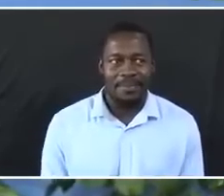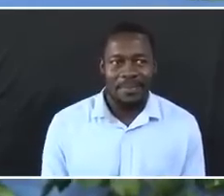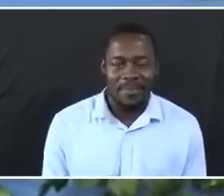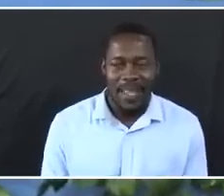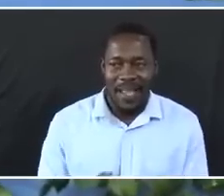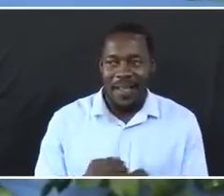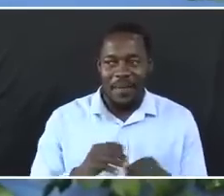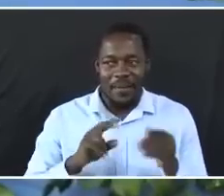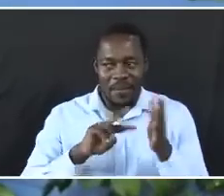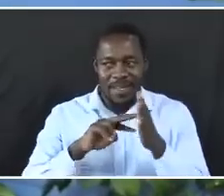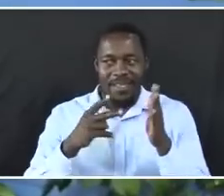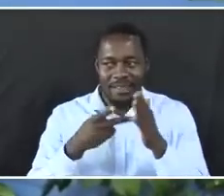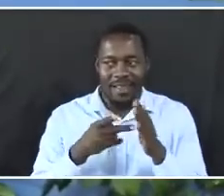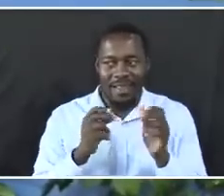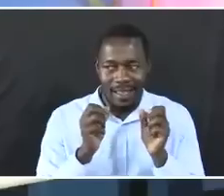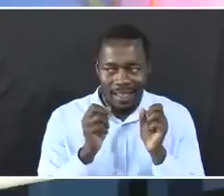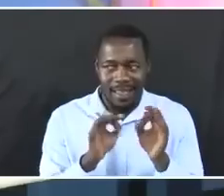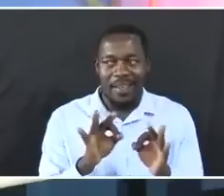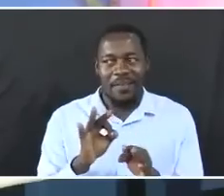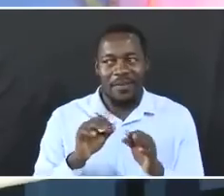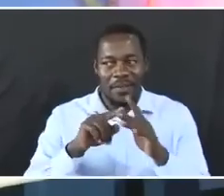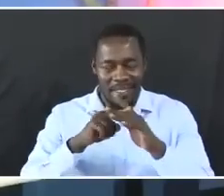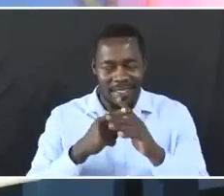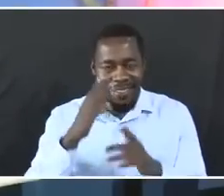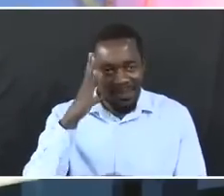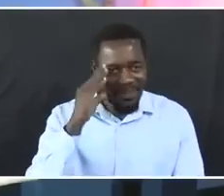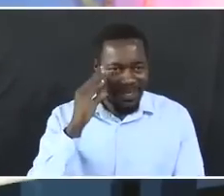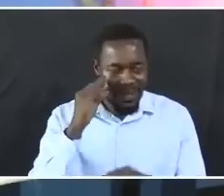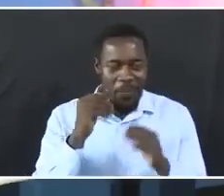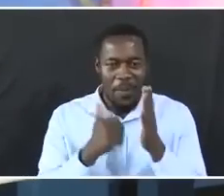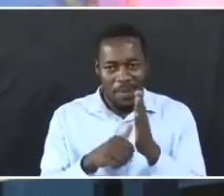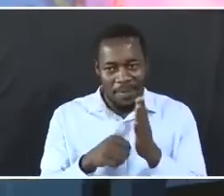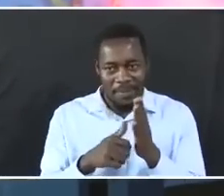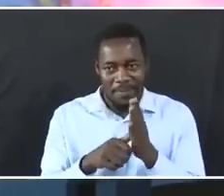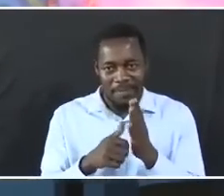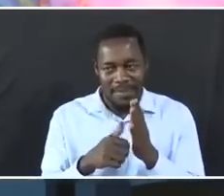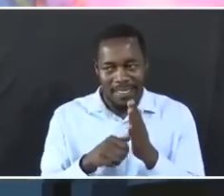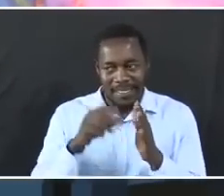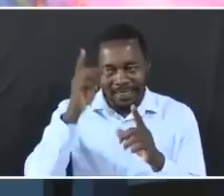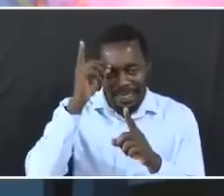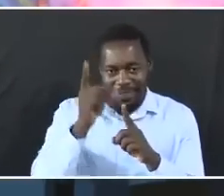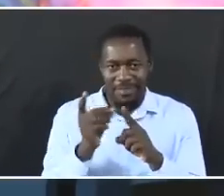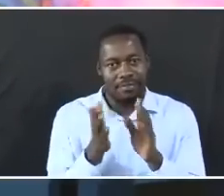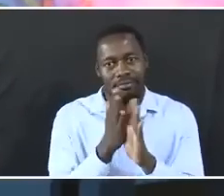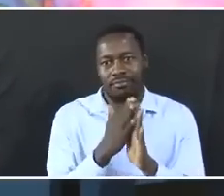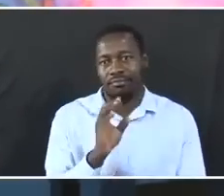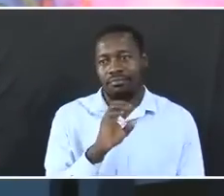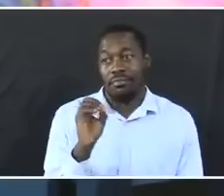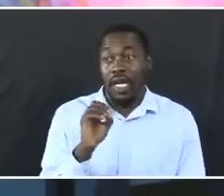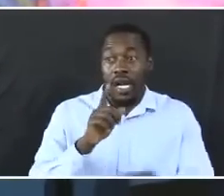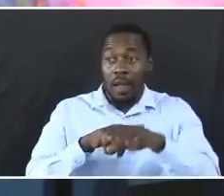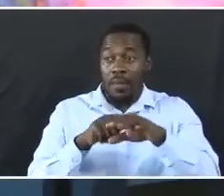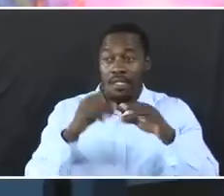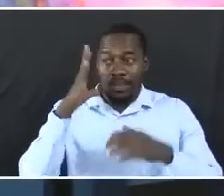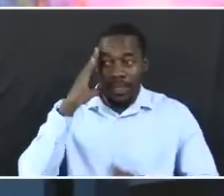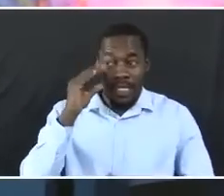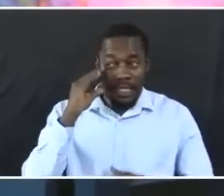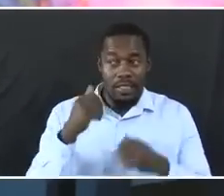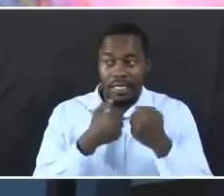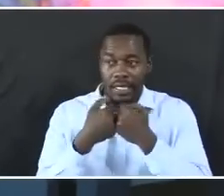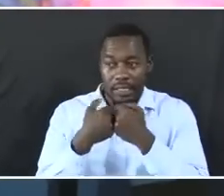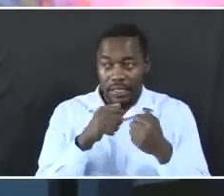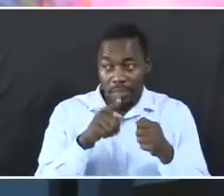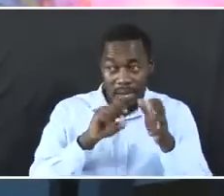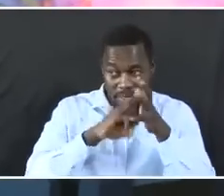rope. Don't be quick. Don't be rash to make decisions. If you understand my presentations